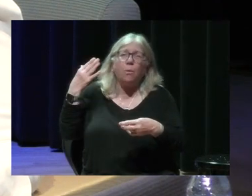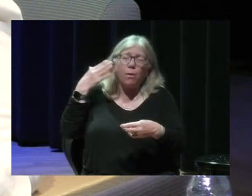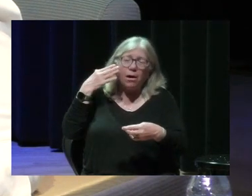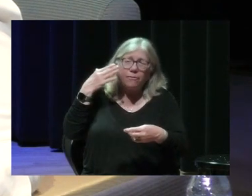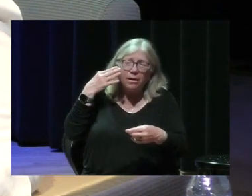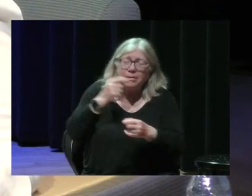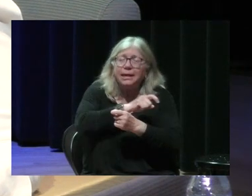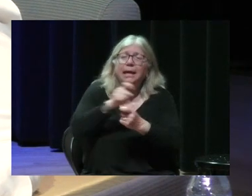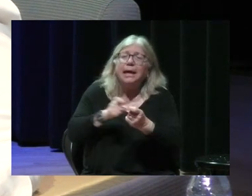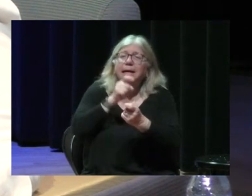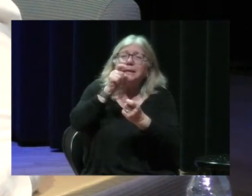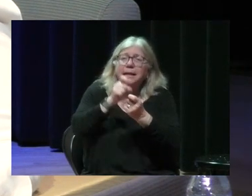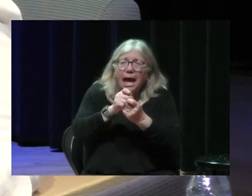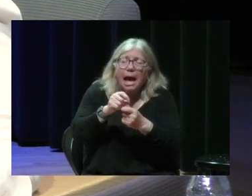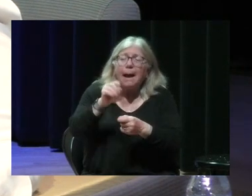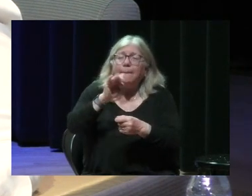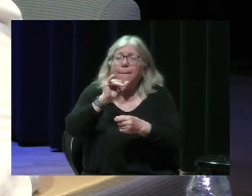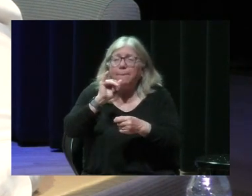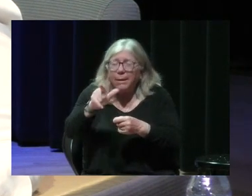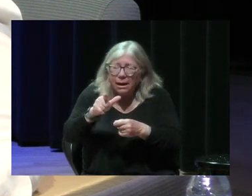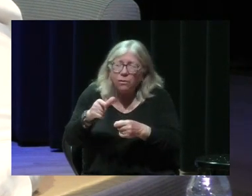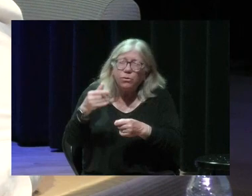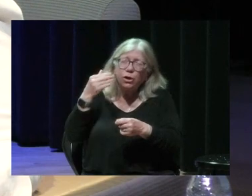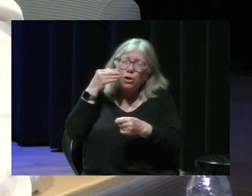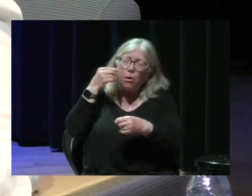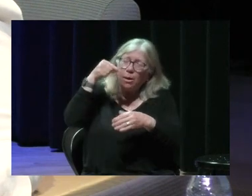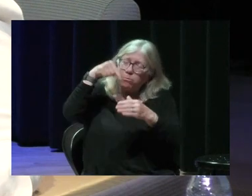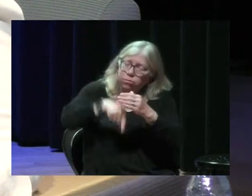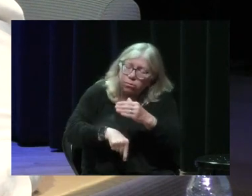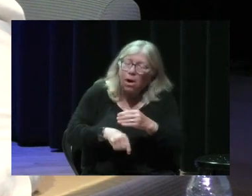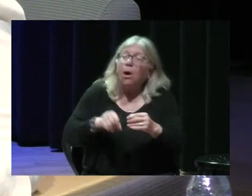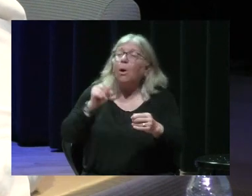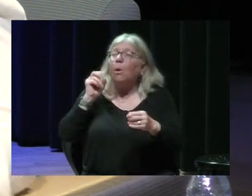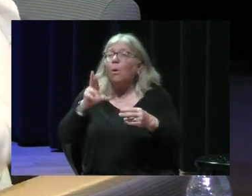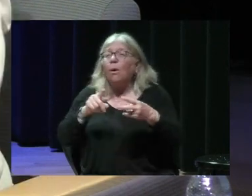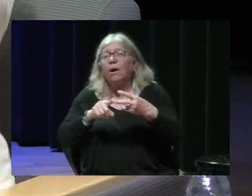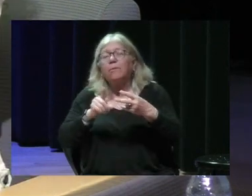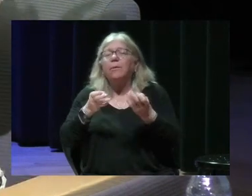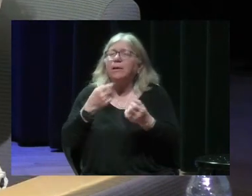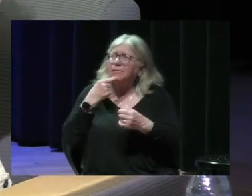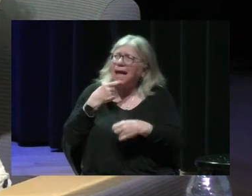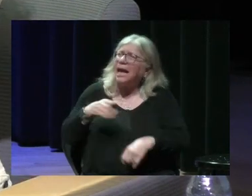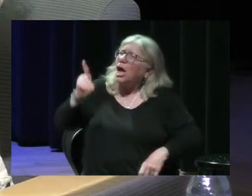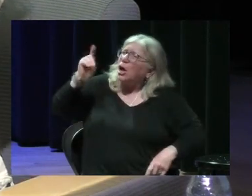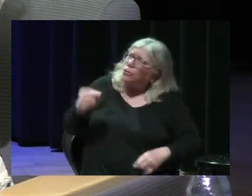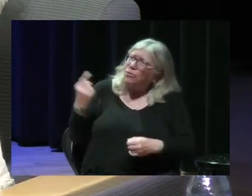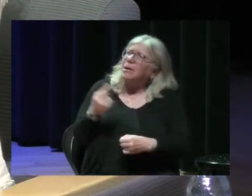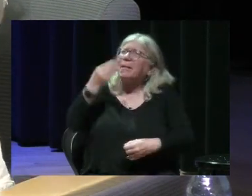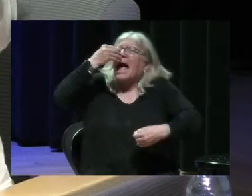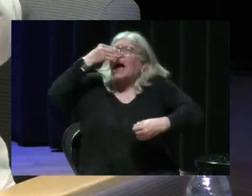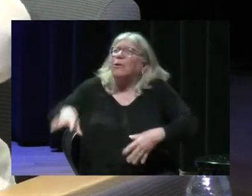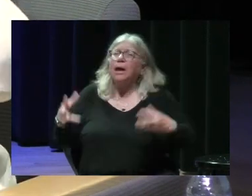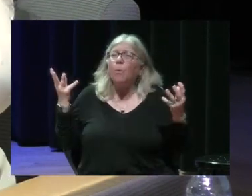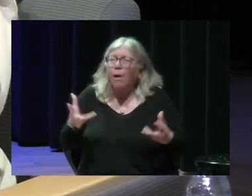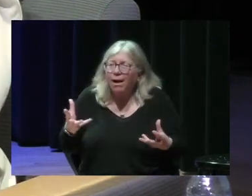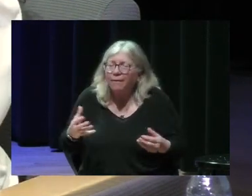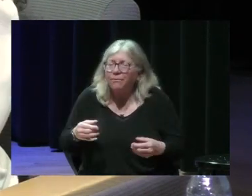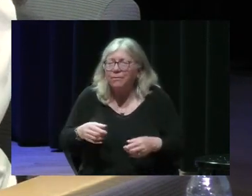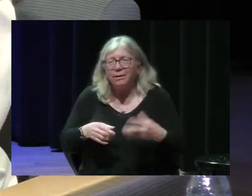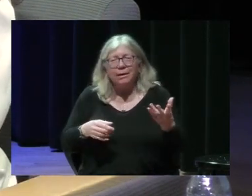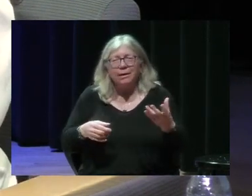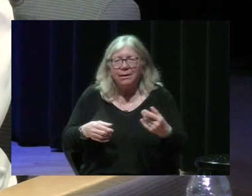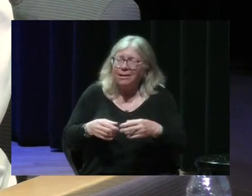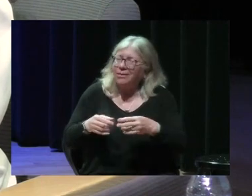the exact bill that we're writing to support, or we just want to say, do something, I don't care what it is. And I think finding a